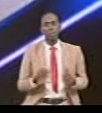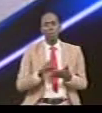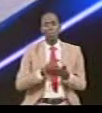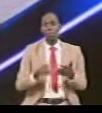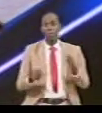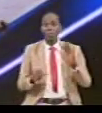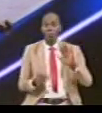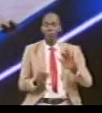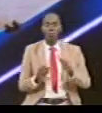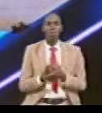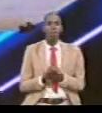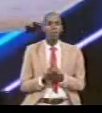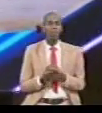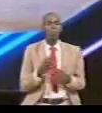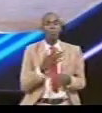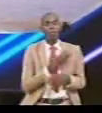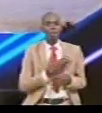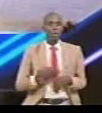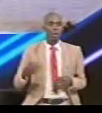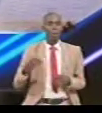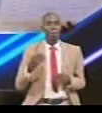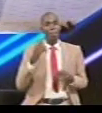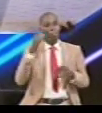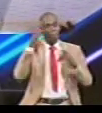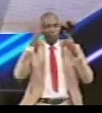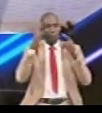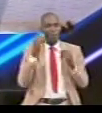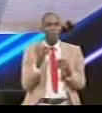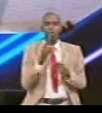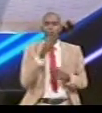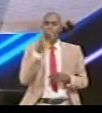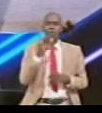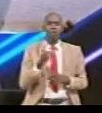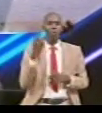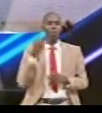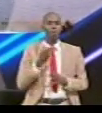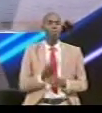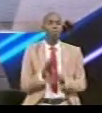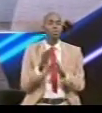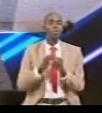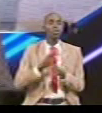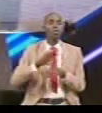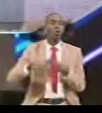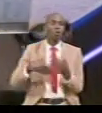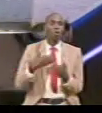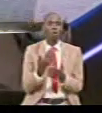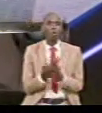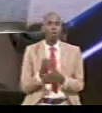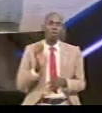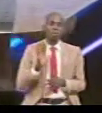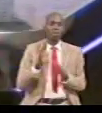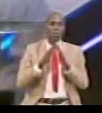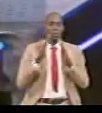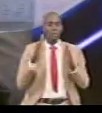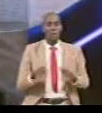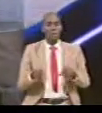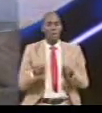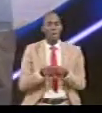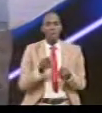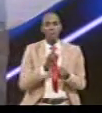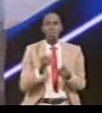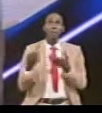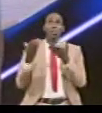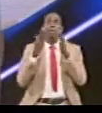verse 5, and Moses verily was faithful in all his house as a servant for